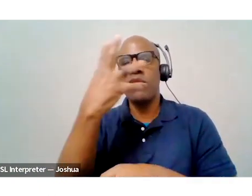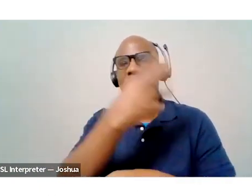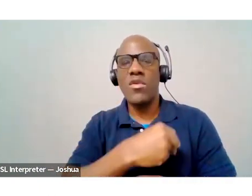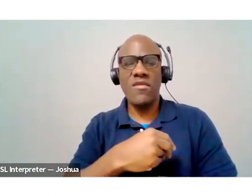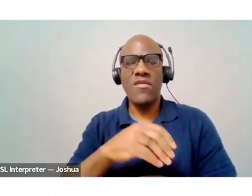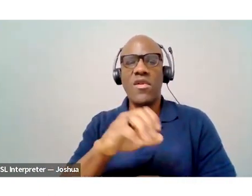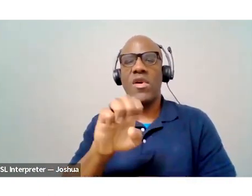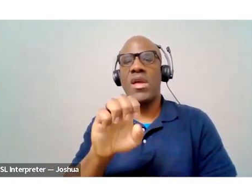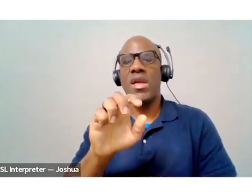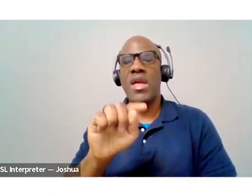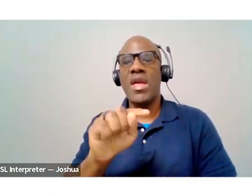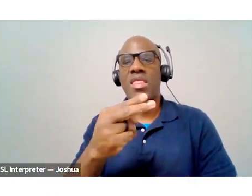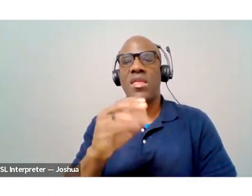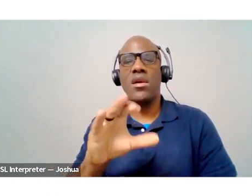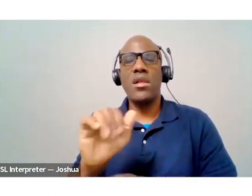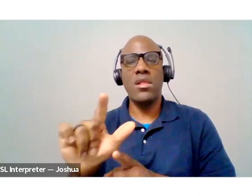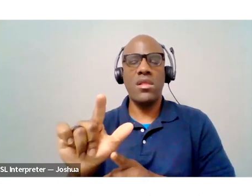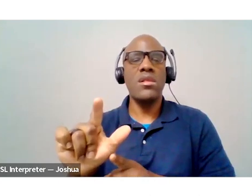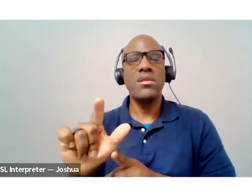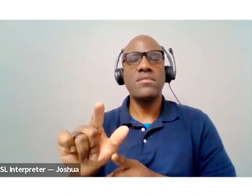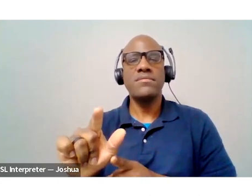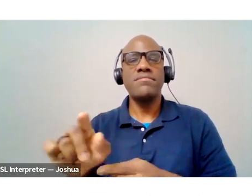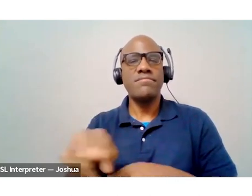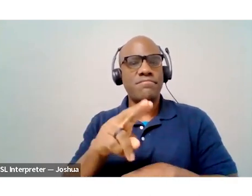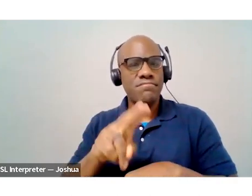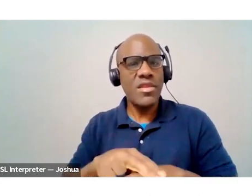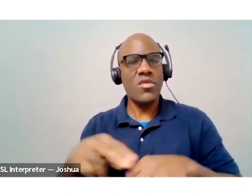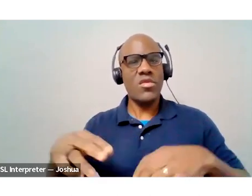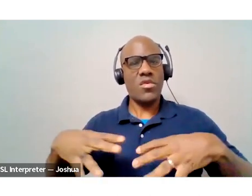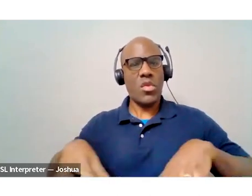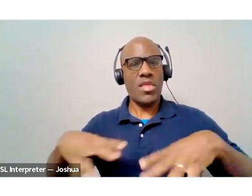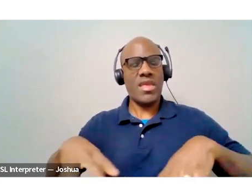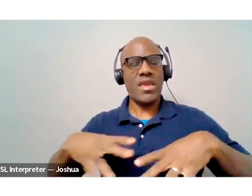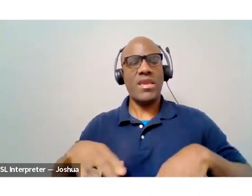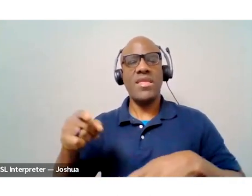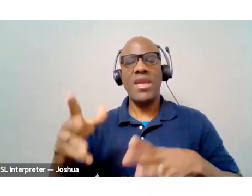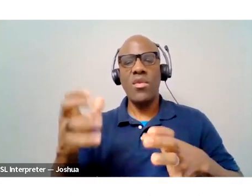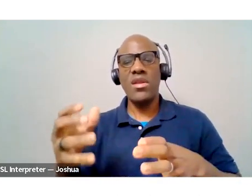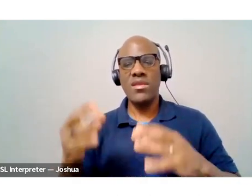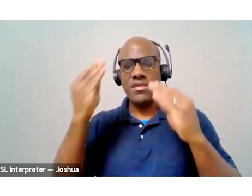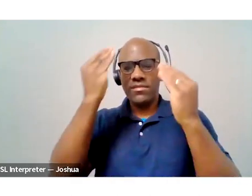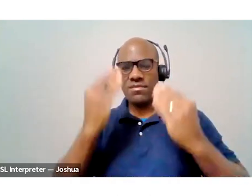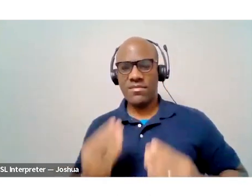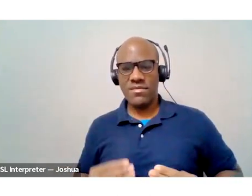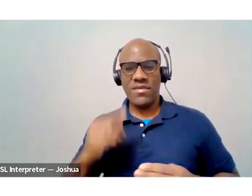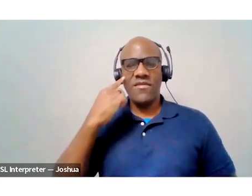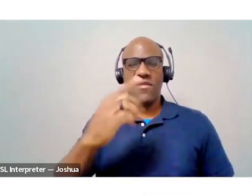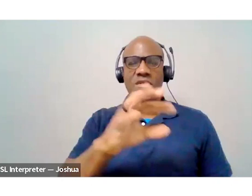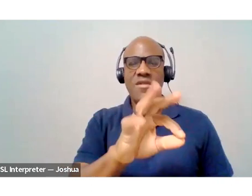clothing, and wanted to do a collaboration, a capsule around feral femme. Now, how this came about too, which I